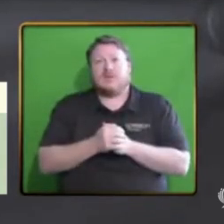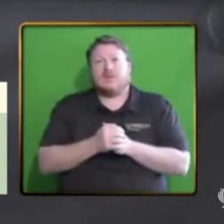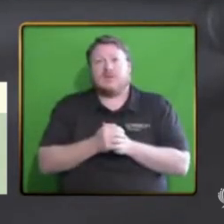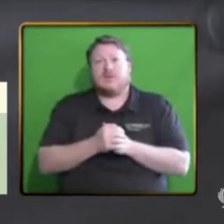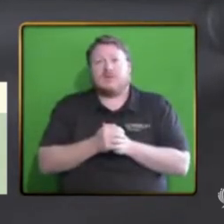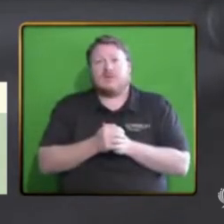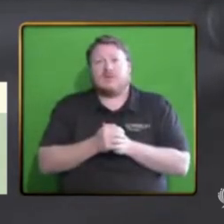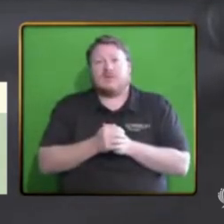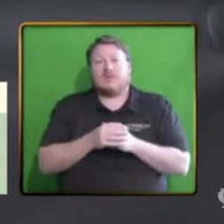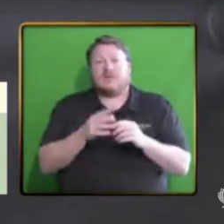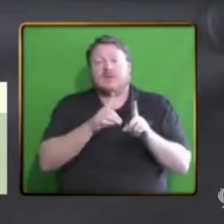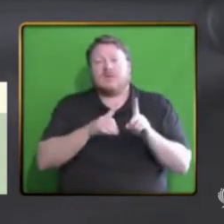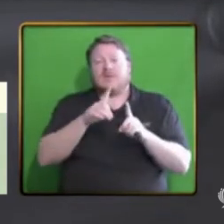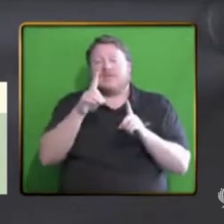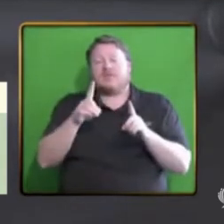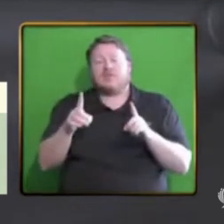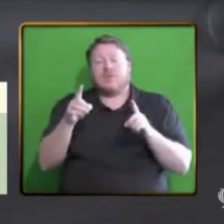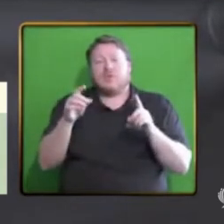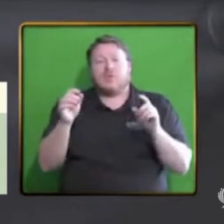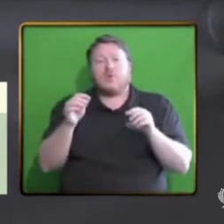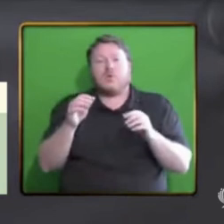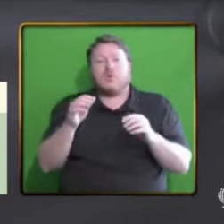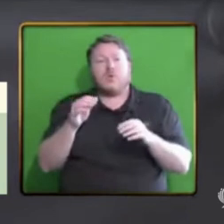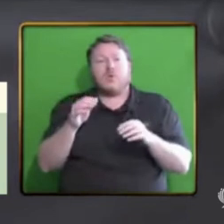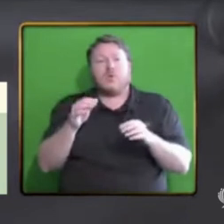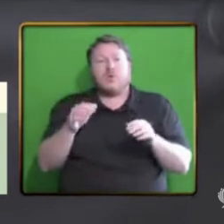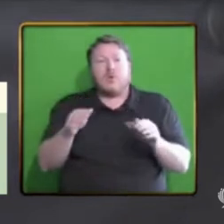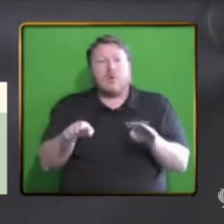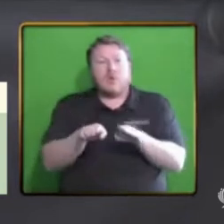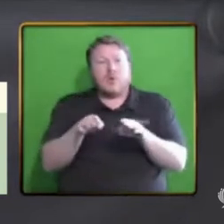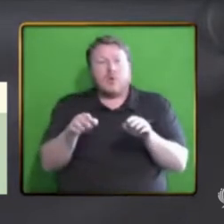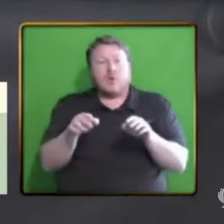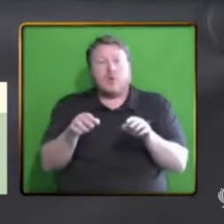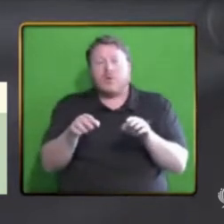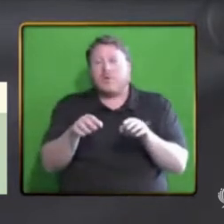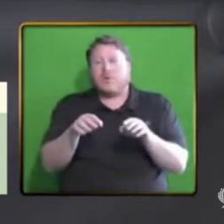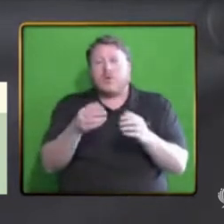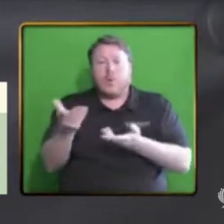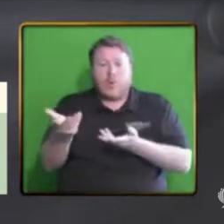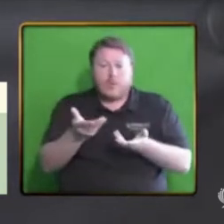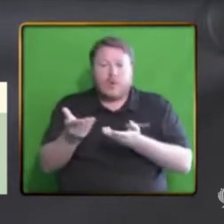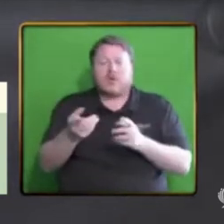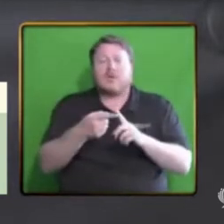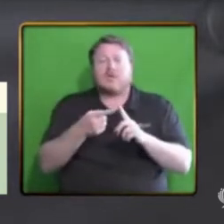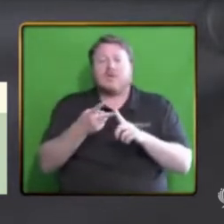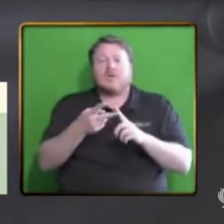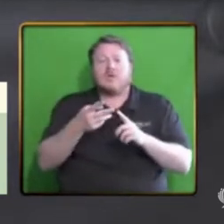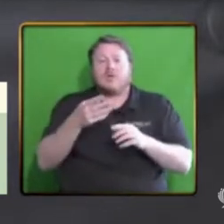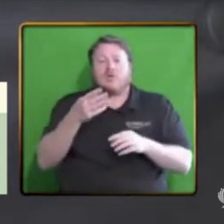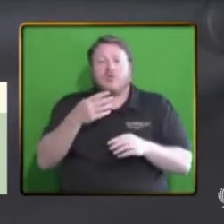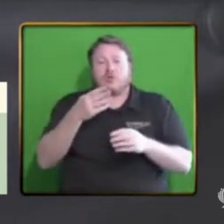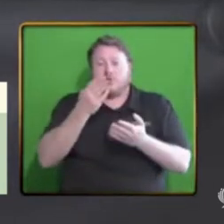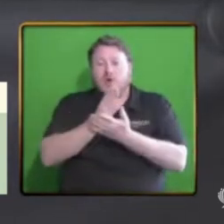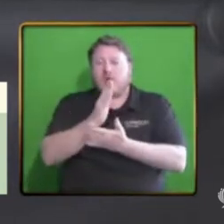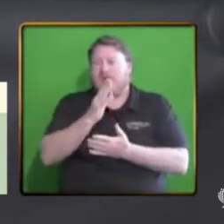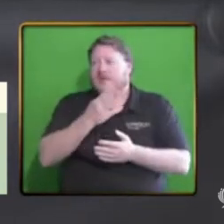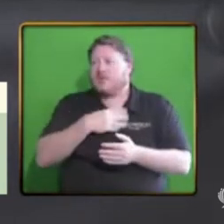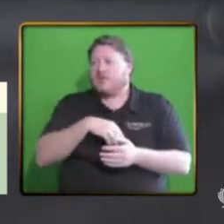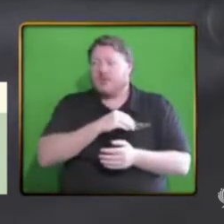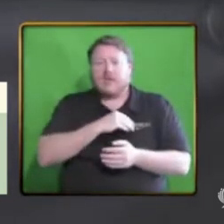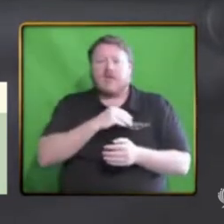the digital cooperation, human rights, gender, youth, and future